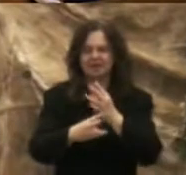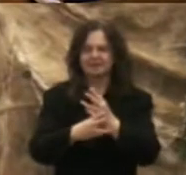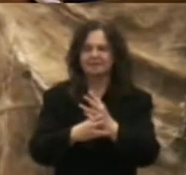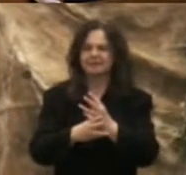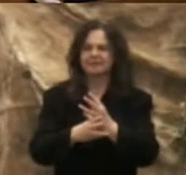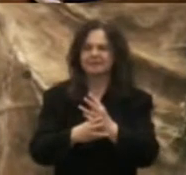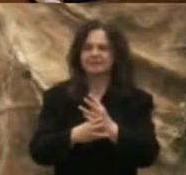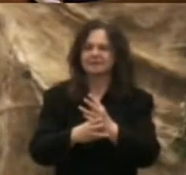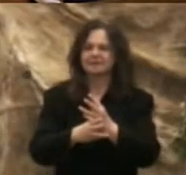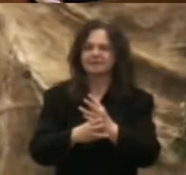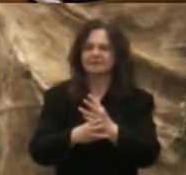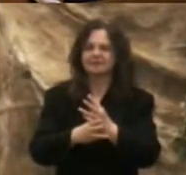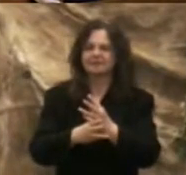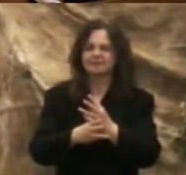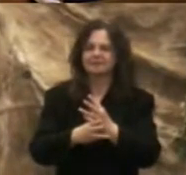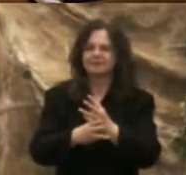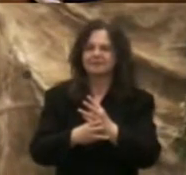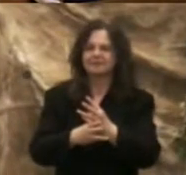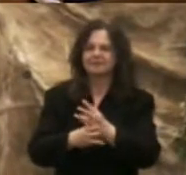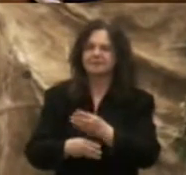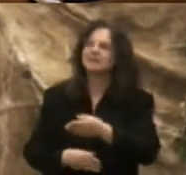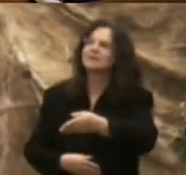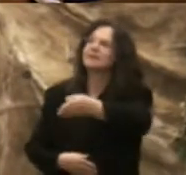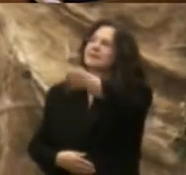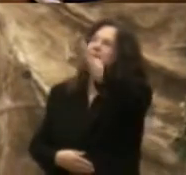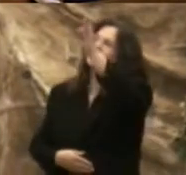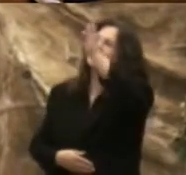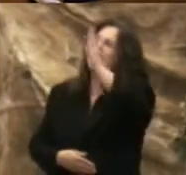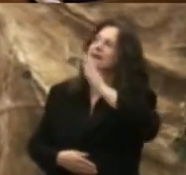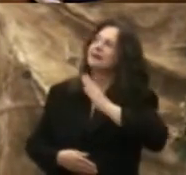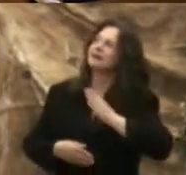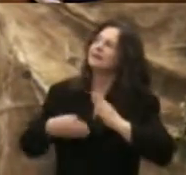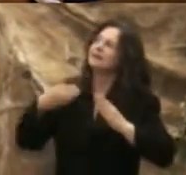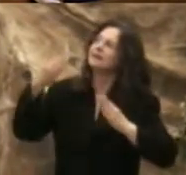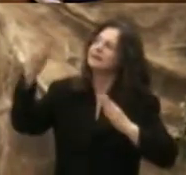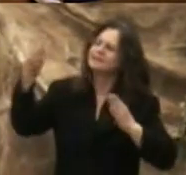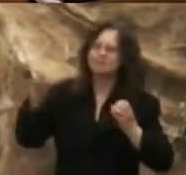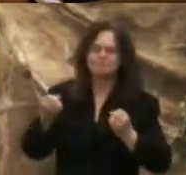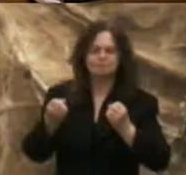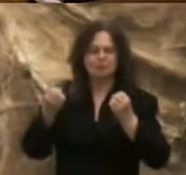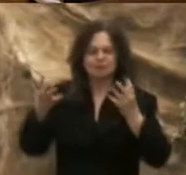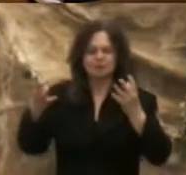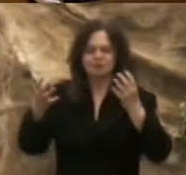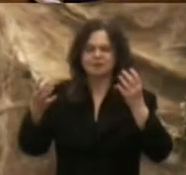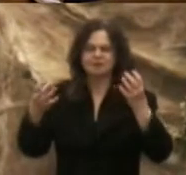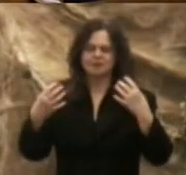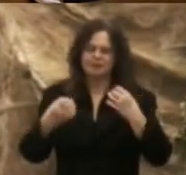God, so love the world.